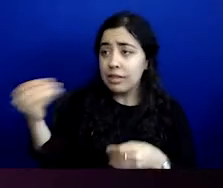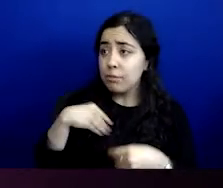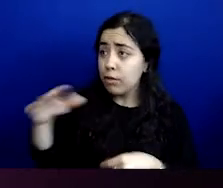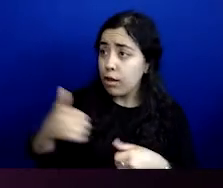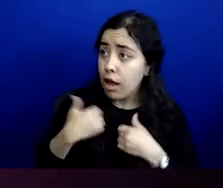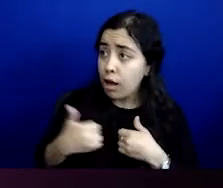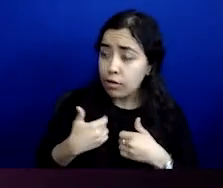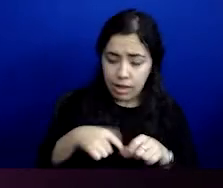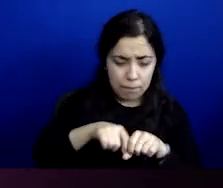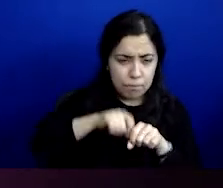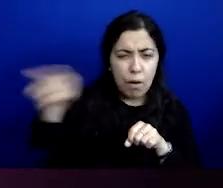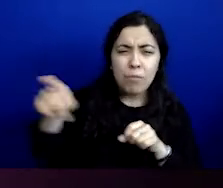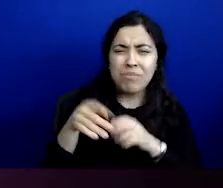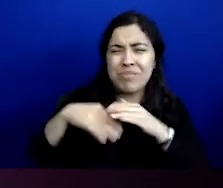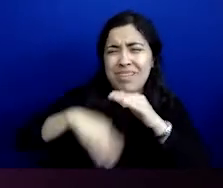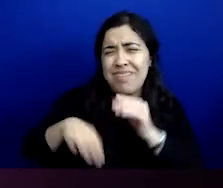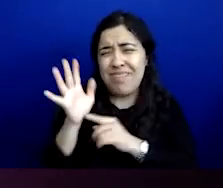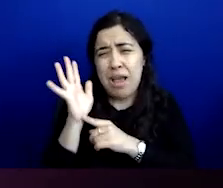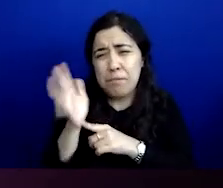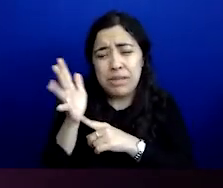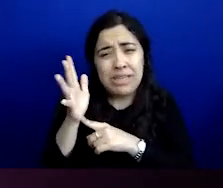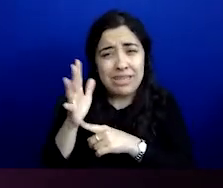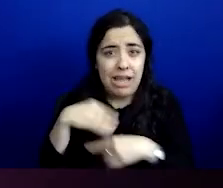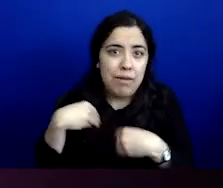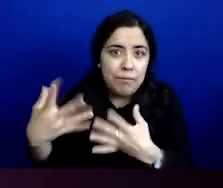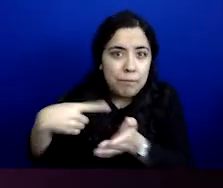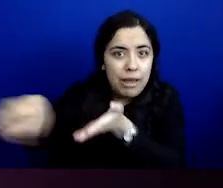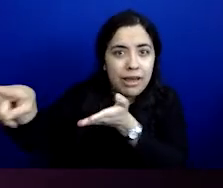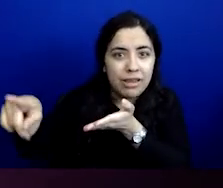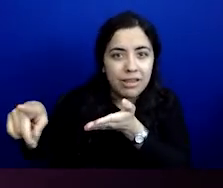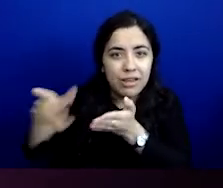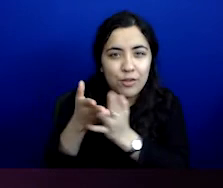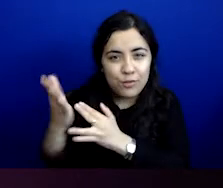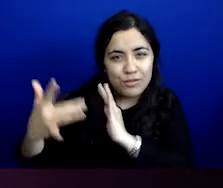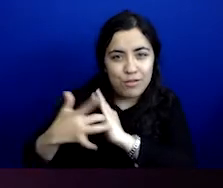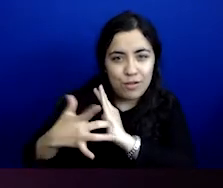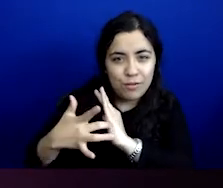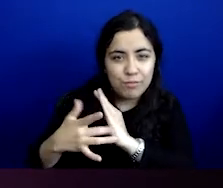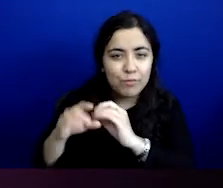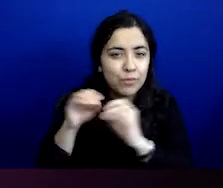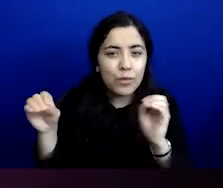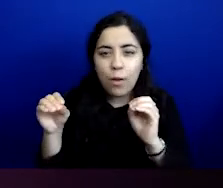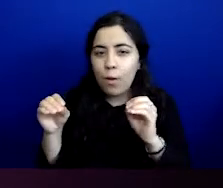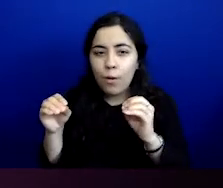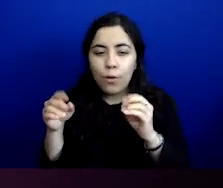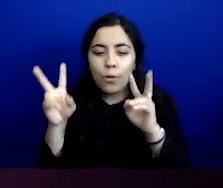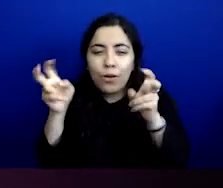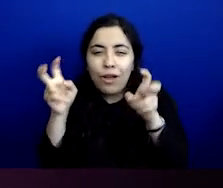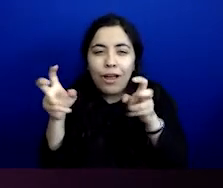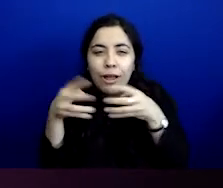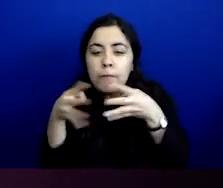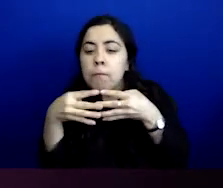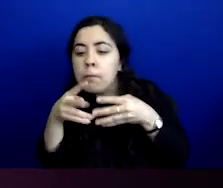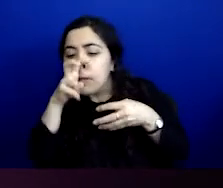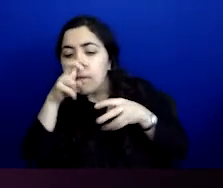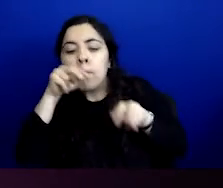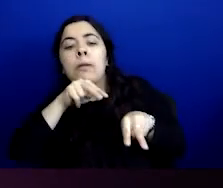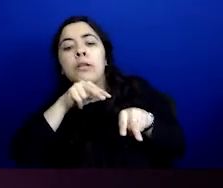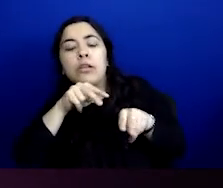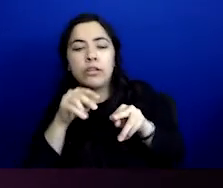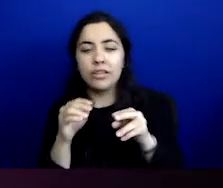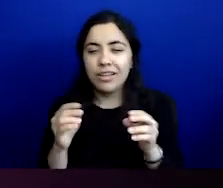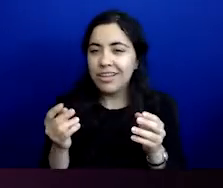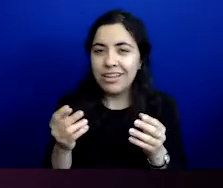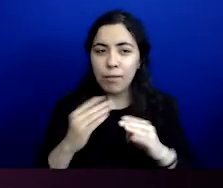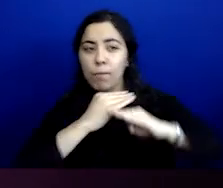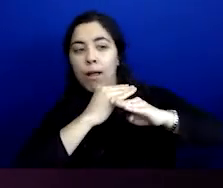about 5 minutes. There are no gatekeepers. There is no centralization that is there to kind of like stop someone from